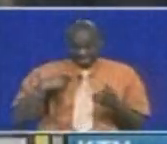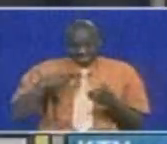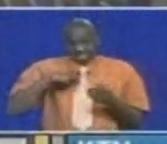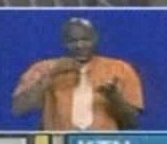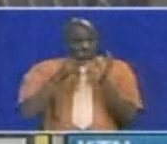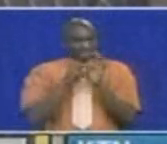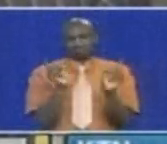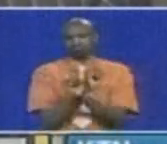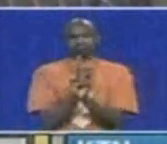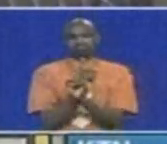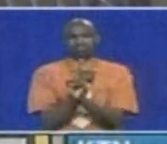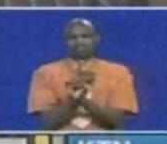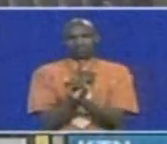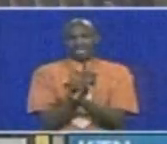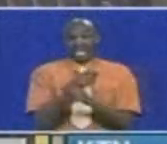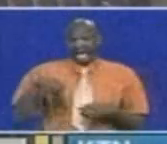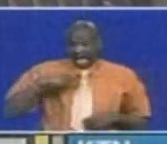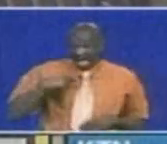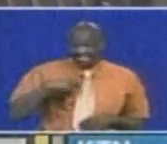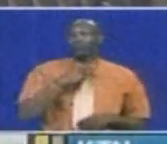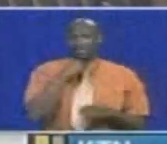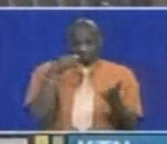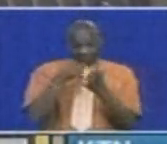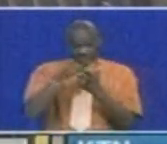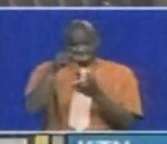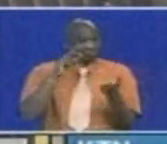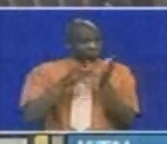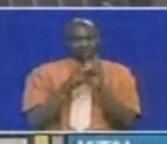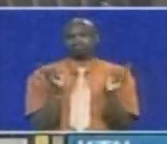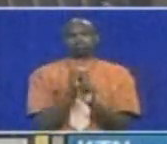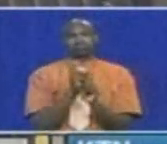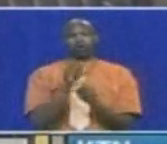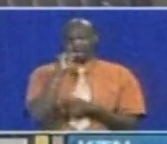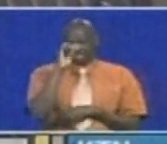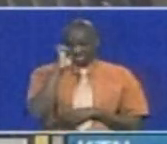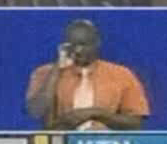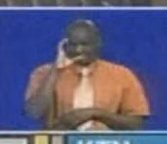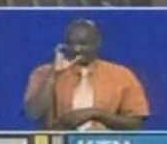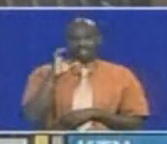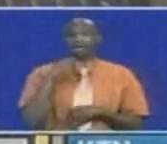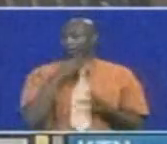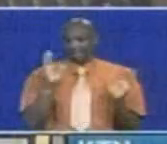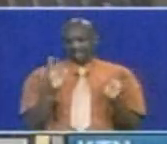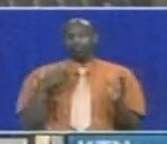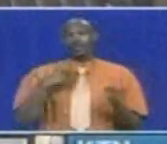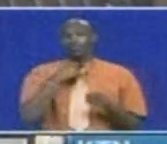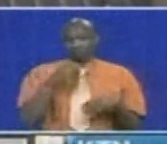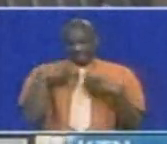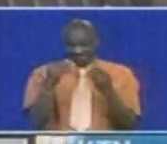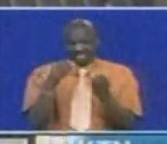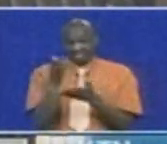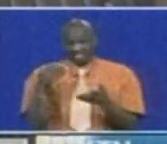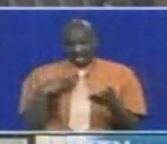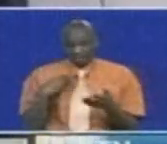project. We don't actually want to be involved in that project as IEBC. Neither do we want to give out any